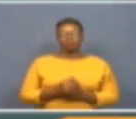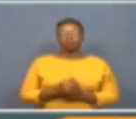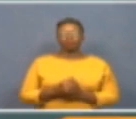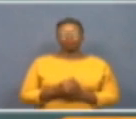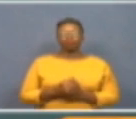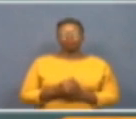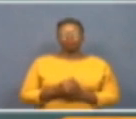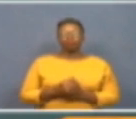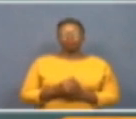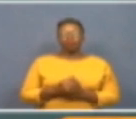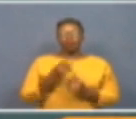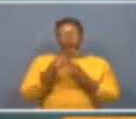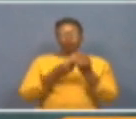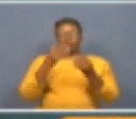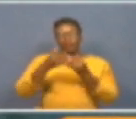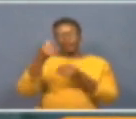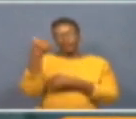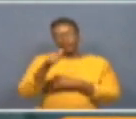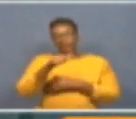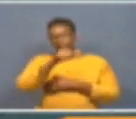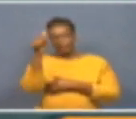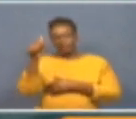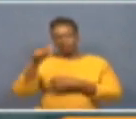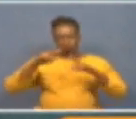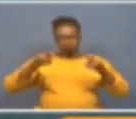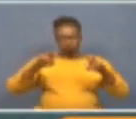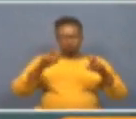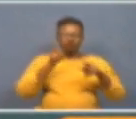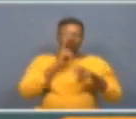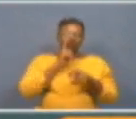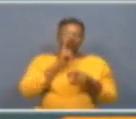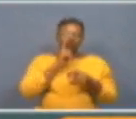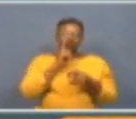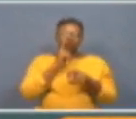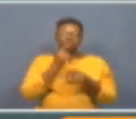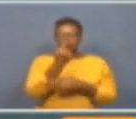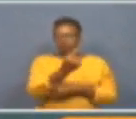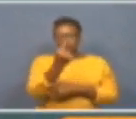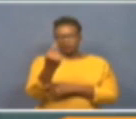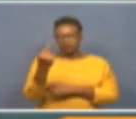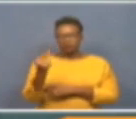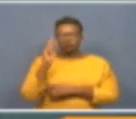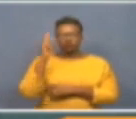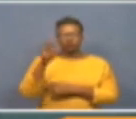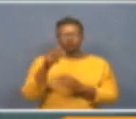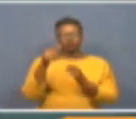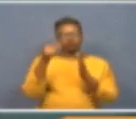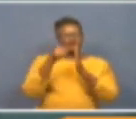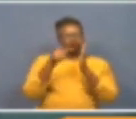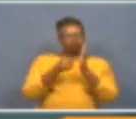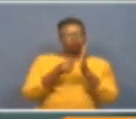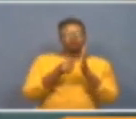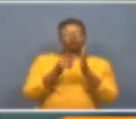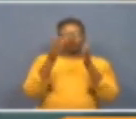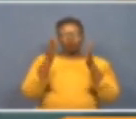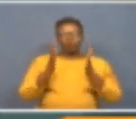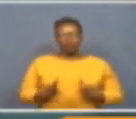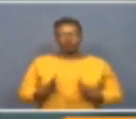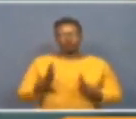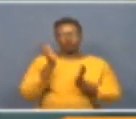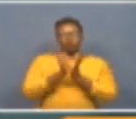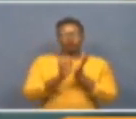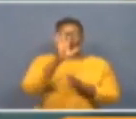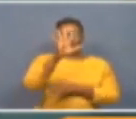any further proceedings that will continue tomorrow, each accused shall be released on executing a personal bond of Kenya shillings 5